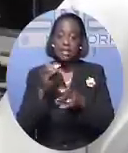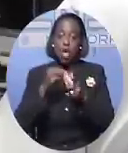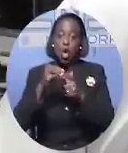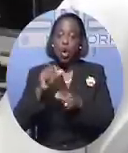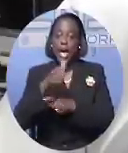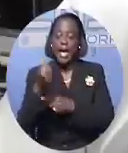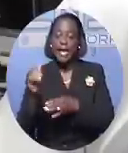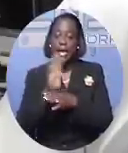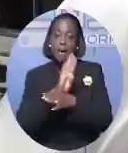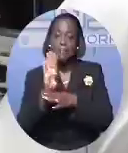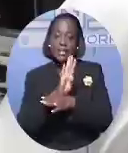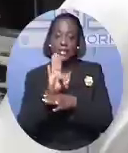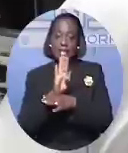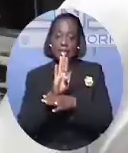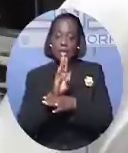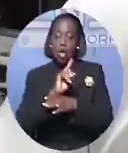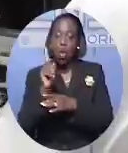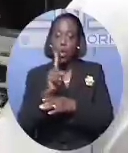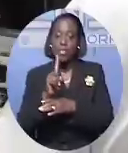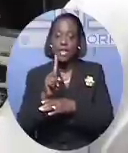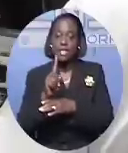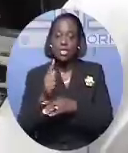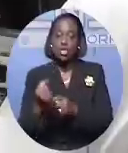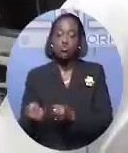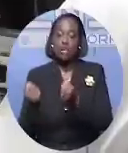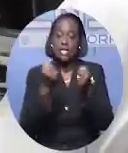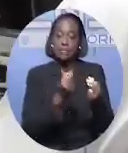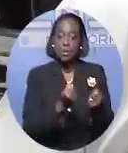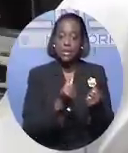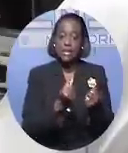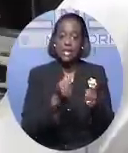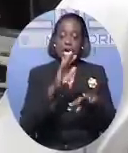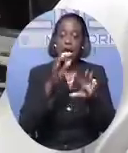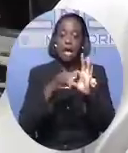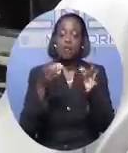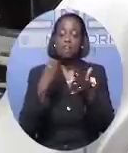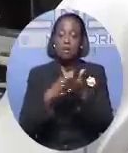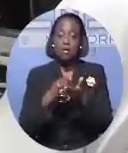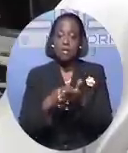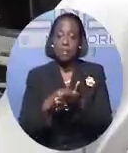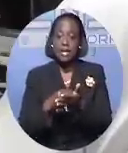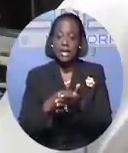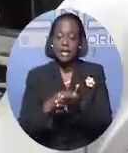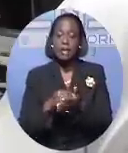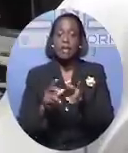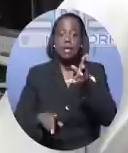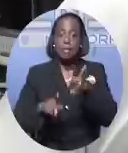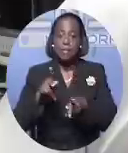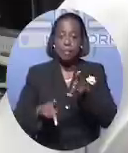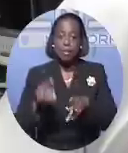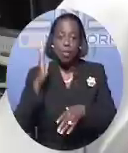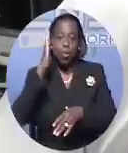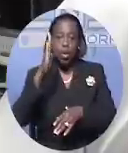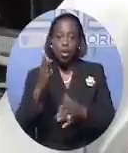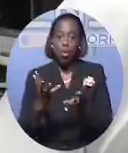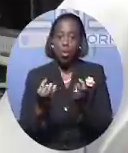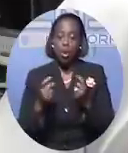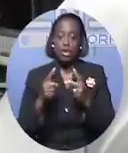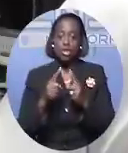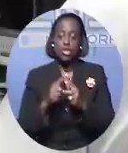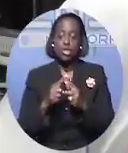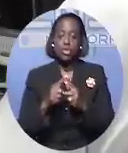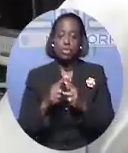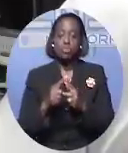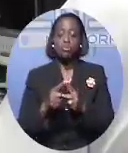operating where there's transport of monetary assets, people would want to